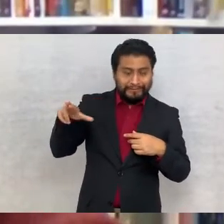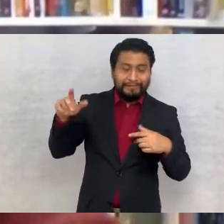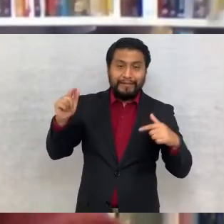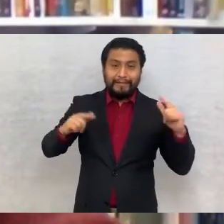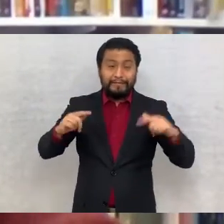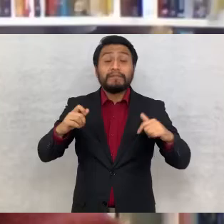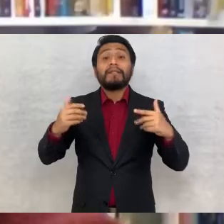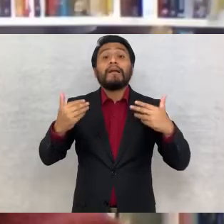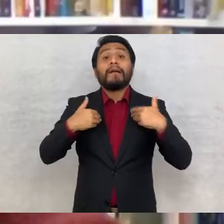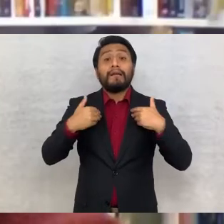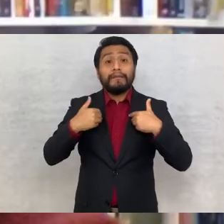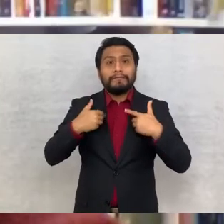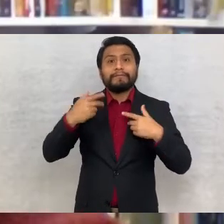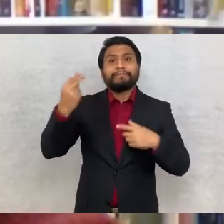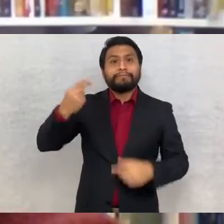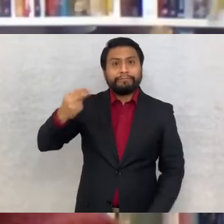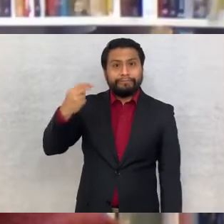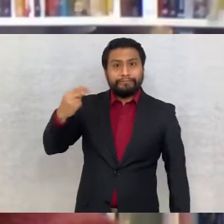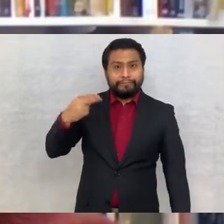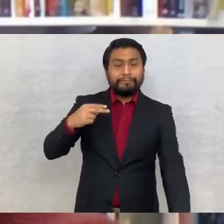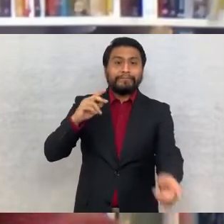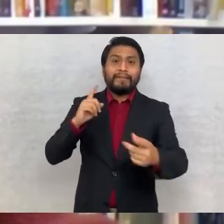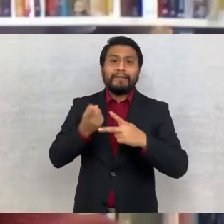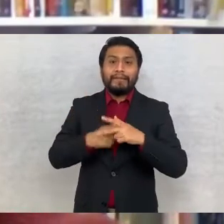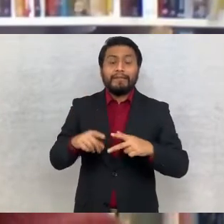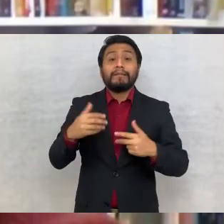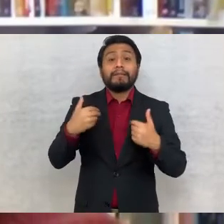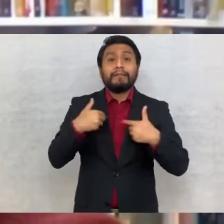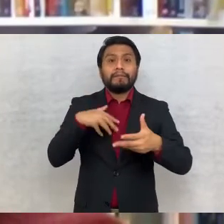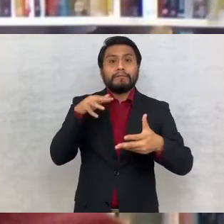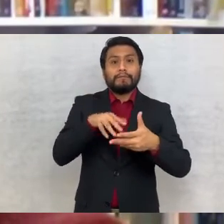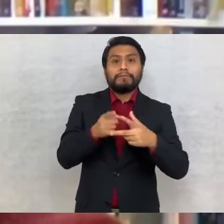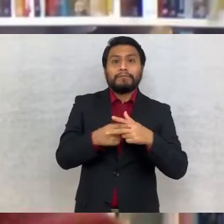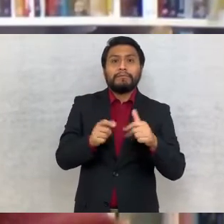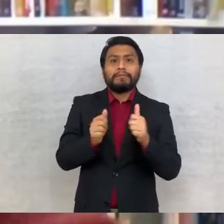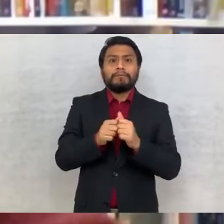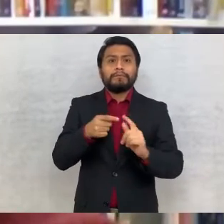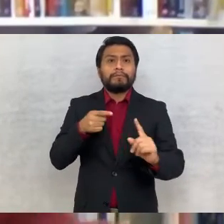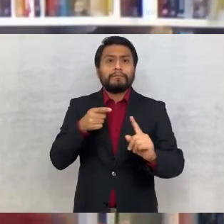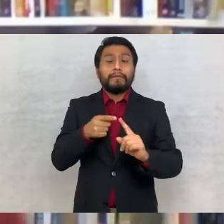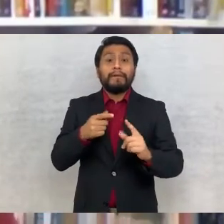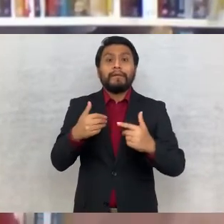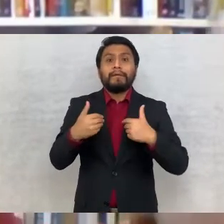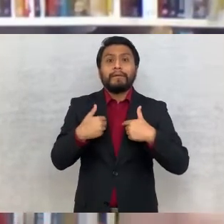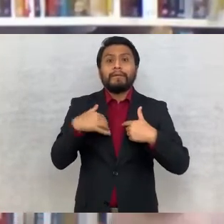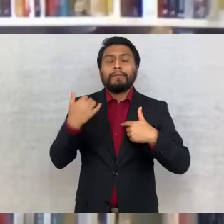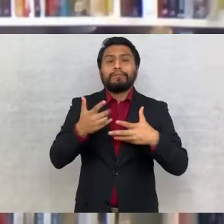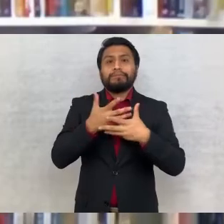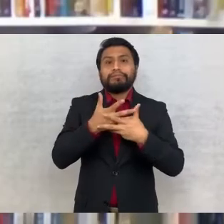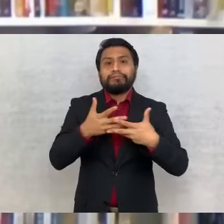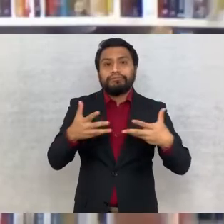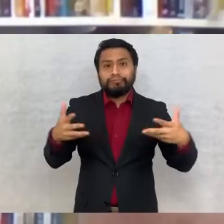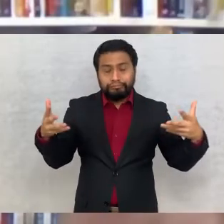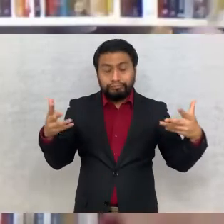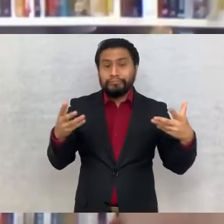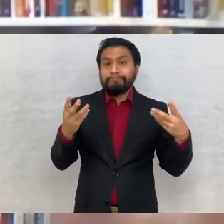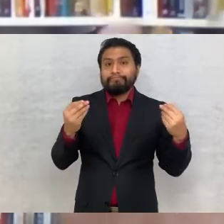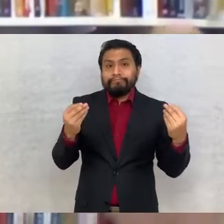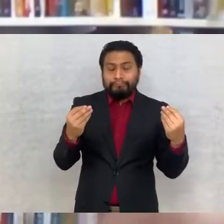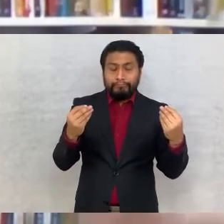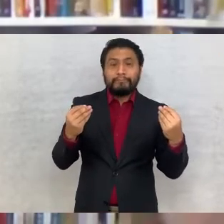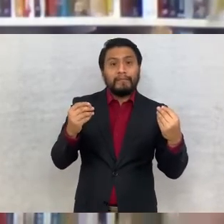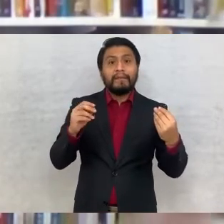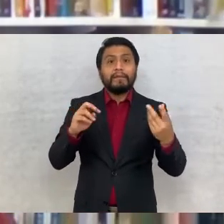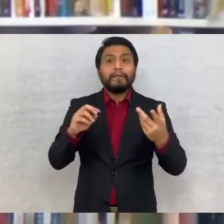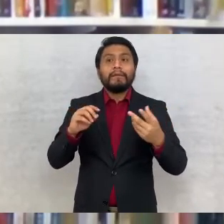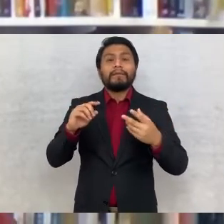and religious levels. It has a historical development in which there is a steady rise to a point when it becomes huge, a moment of